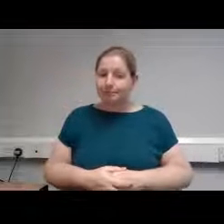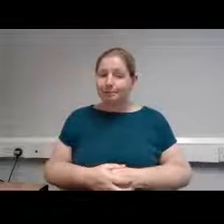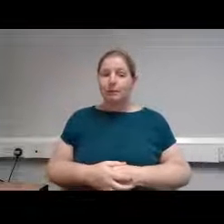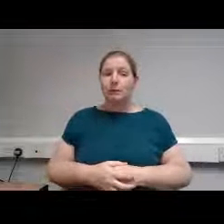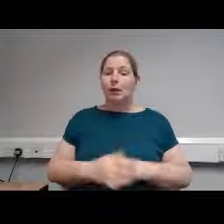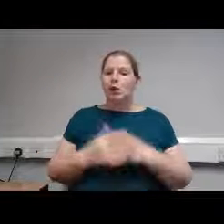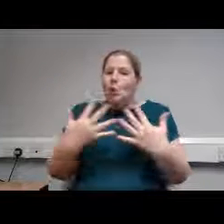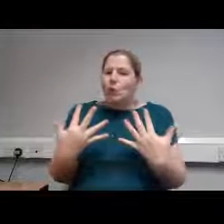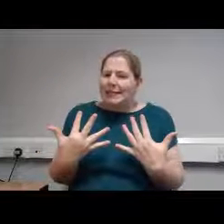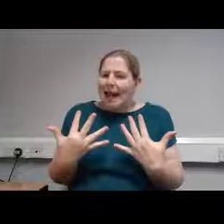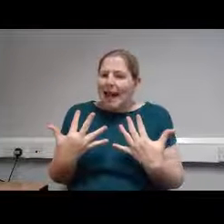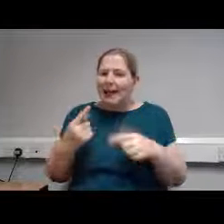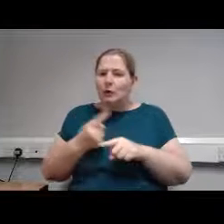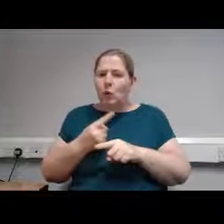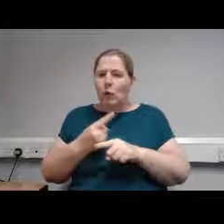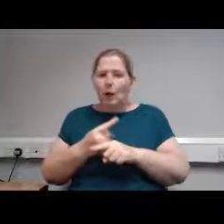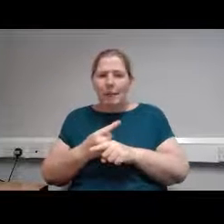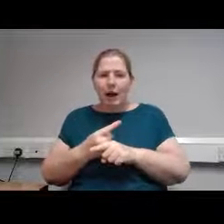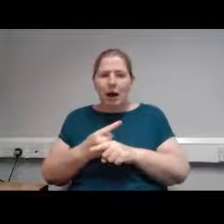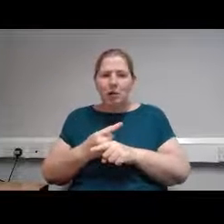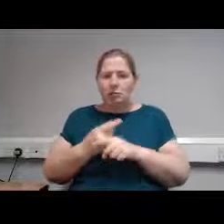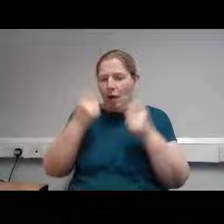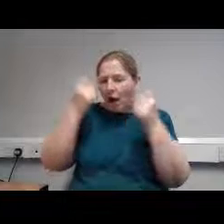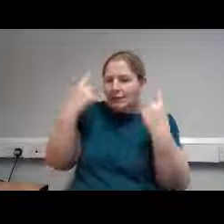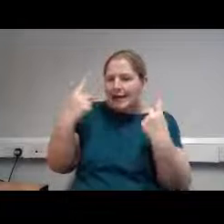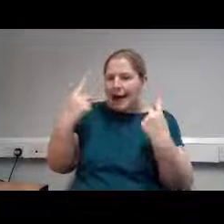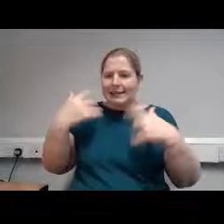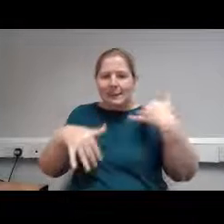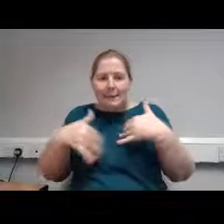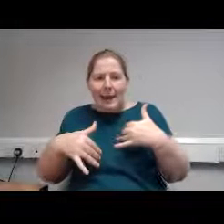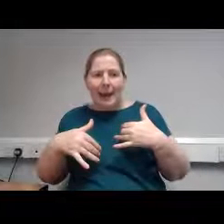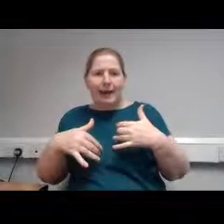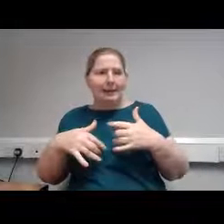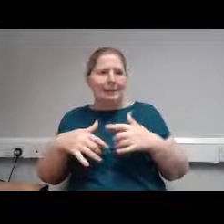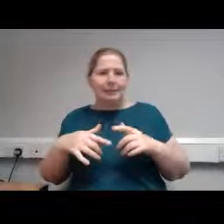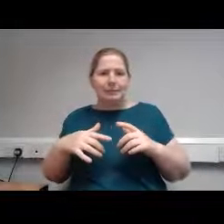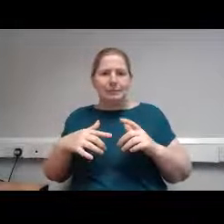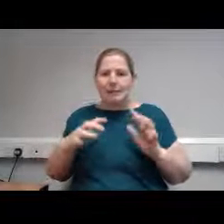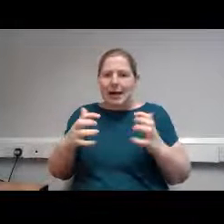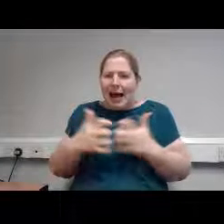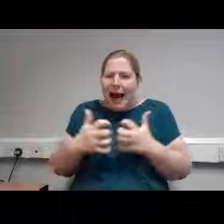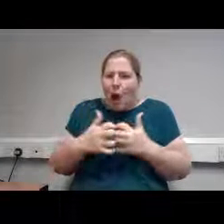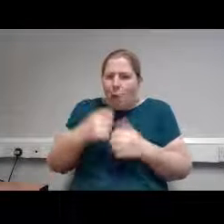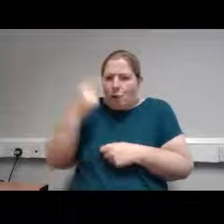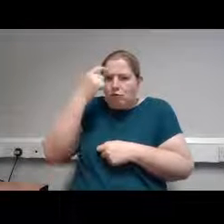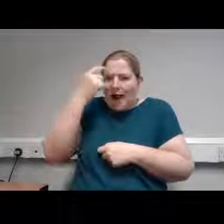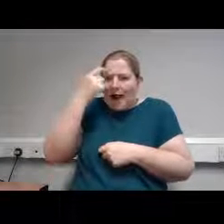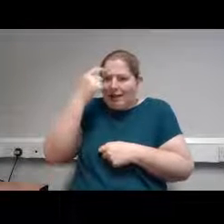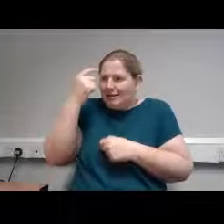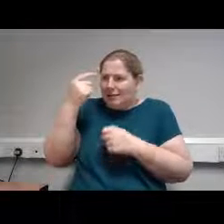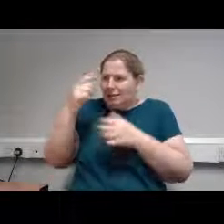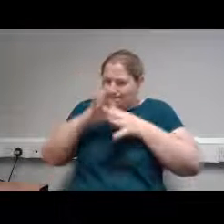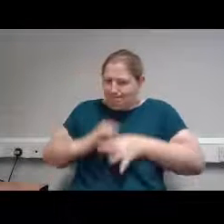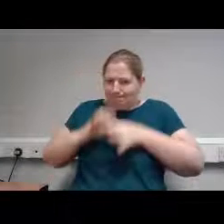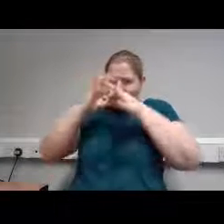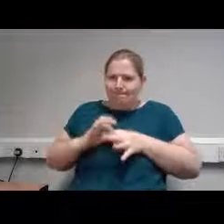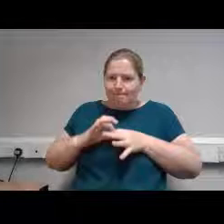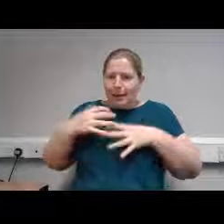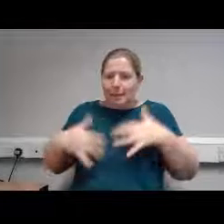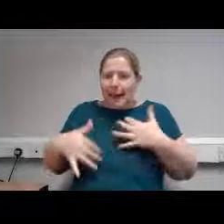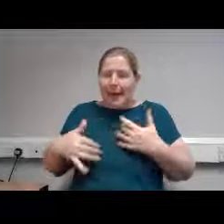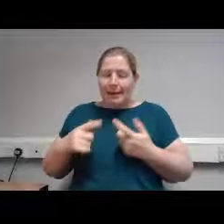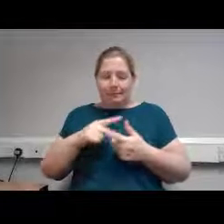cover areas such as understanding pain, so understanding the way that the brain interprets pain, acceptance